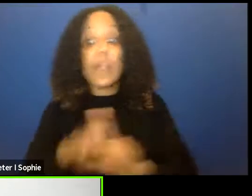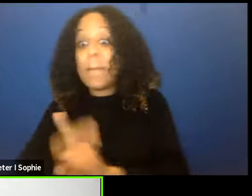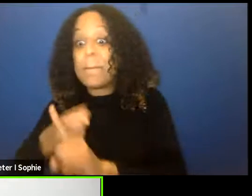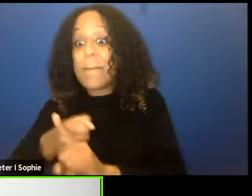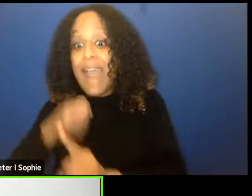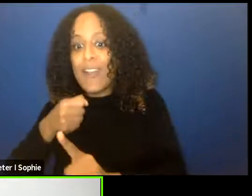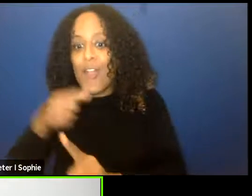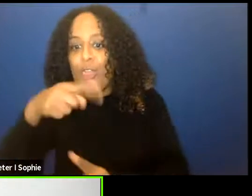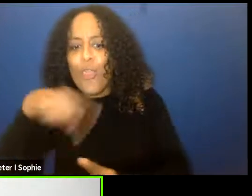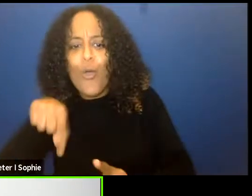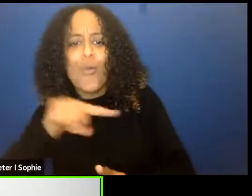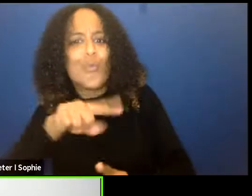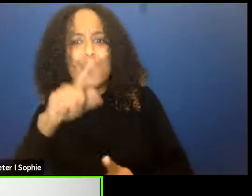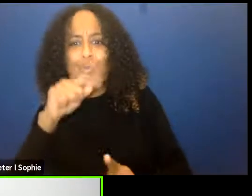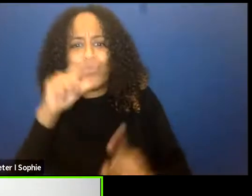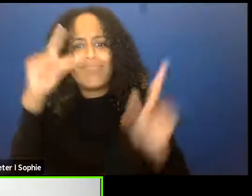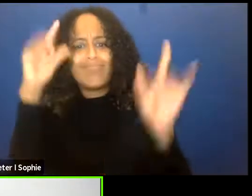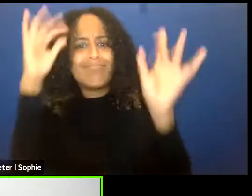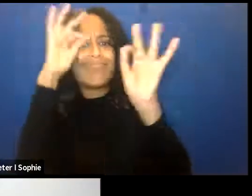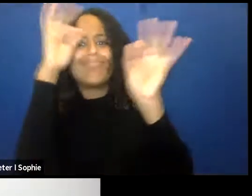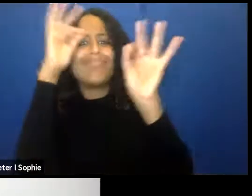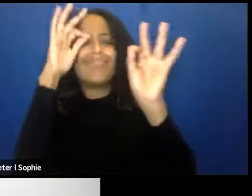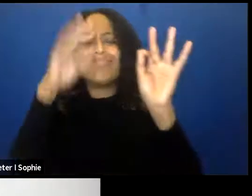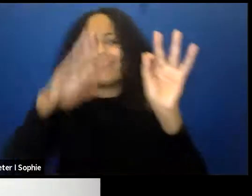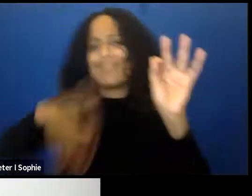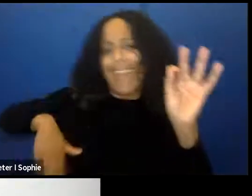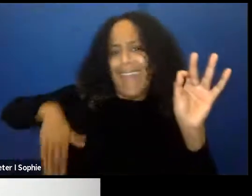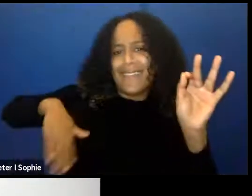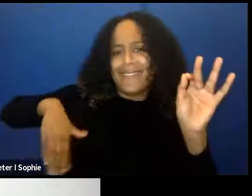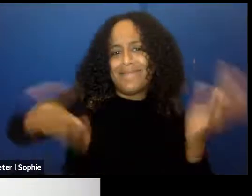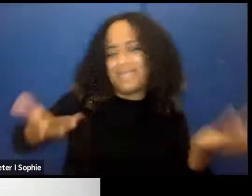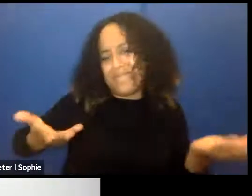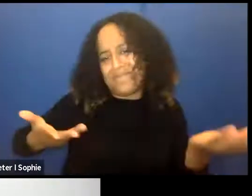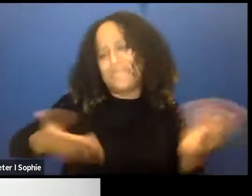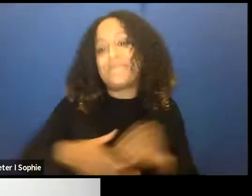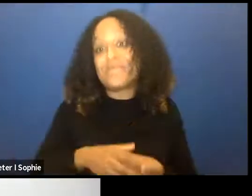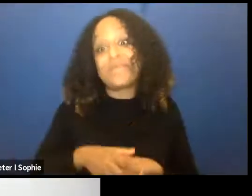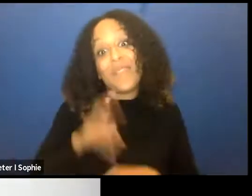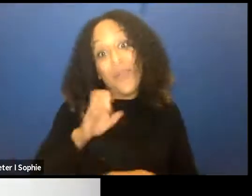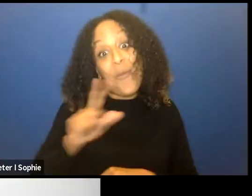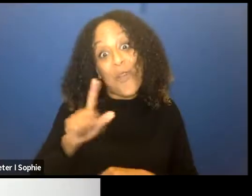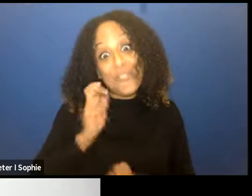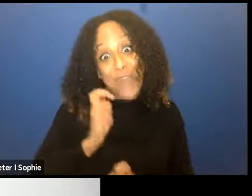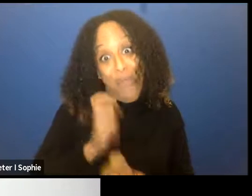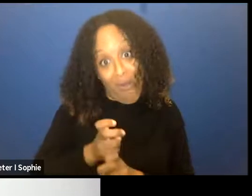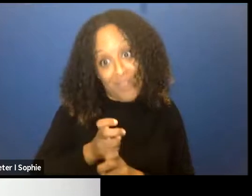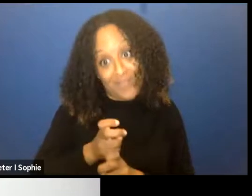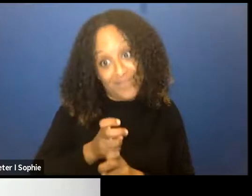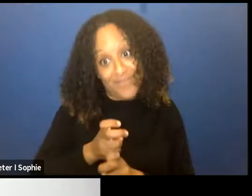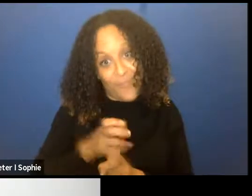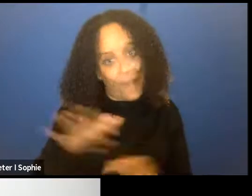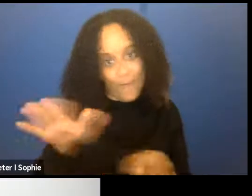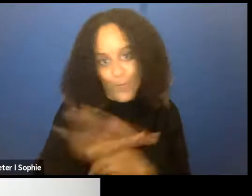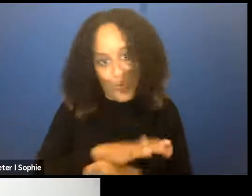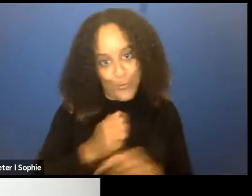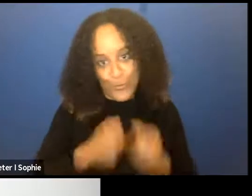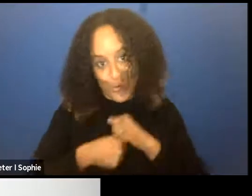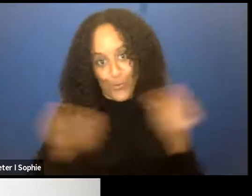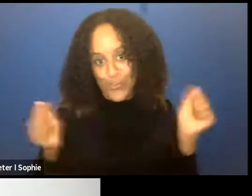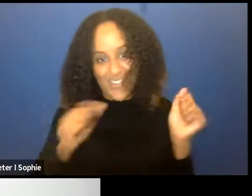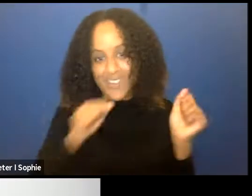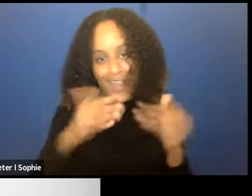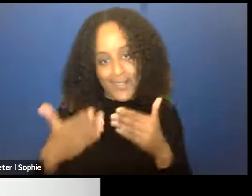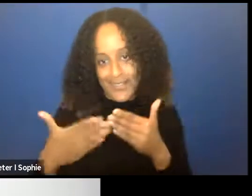that just don't know yet. Yeah, no, it is hard. Full disclosure, that's not easy.